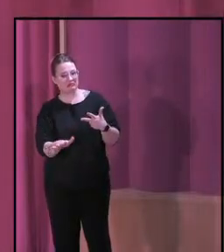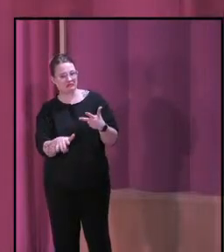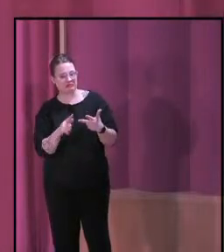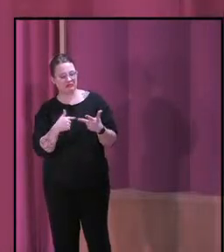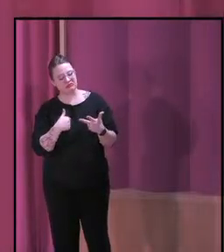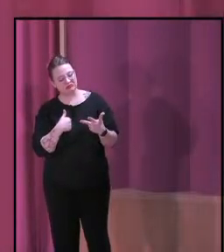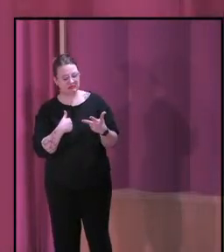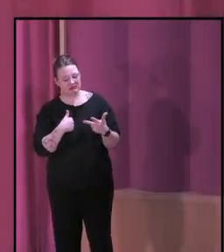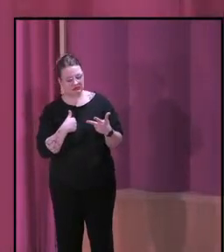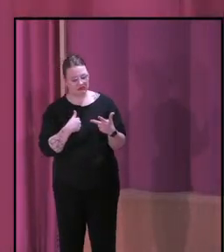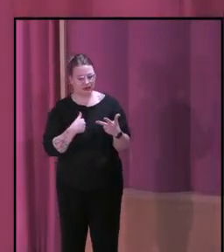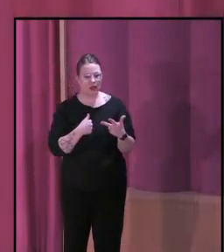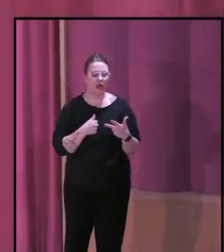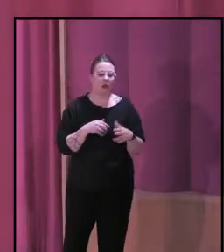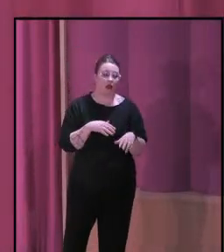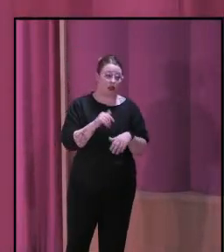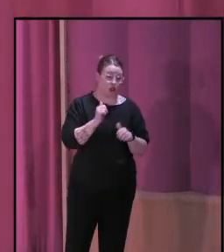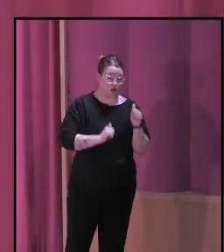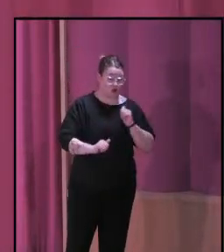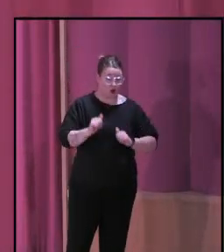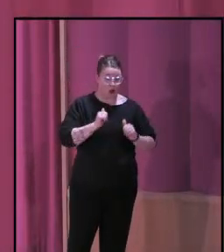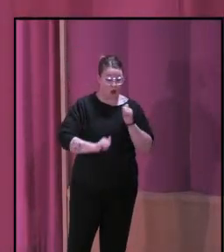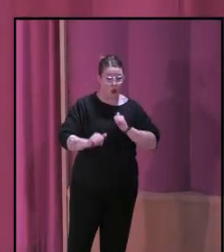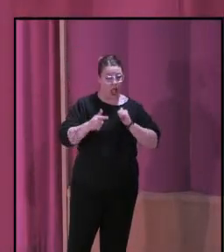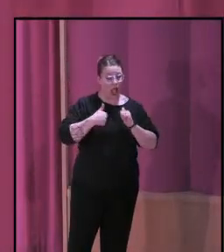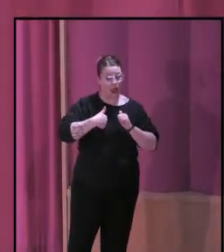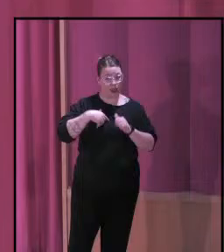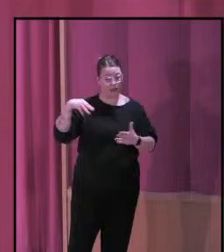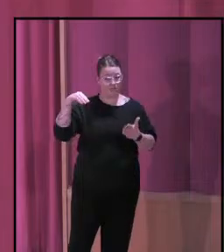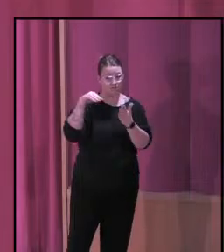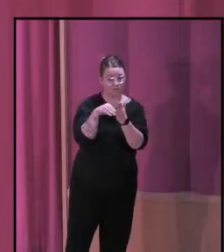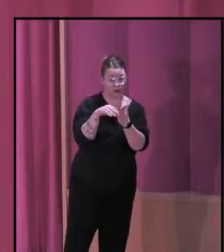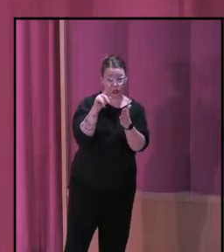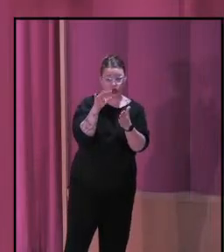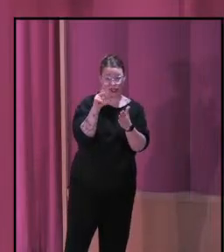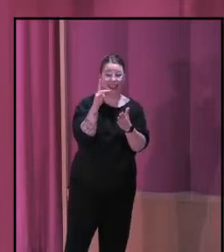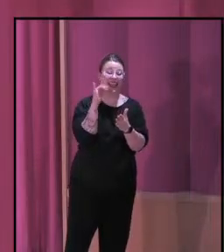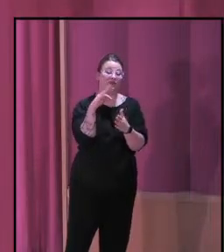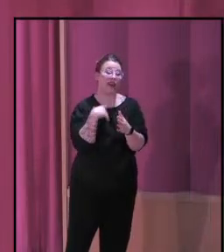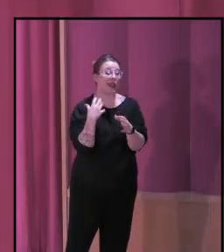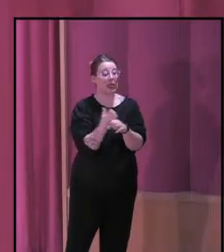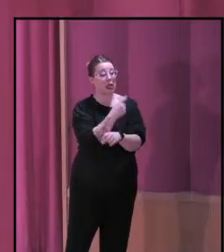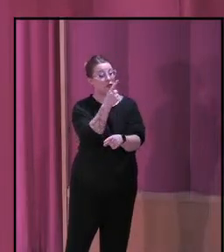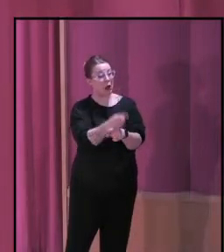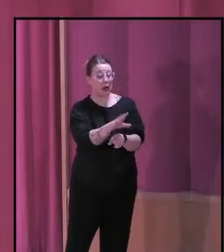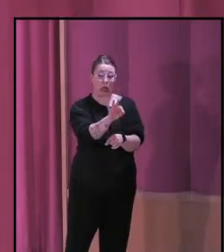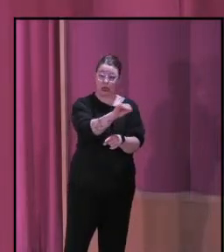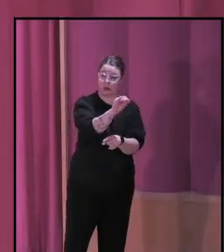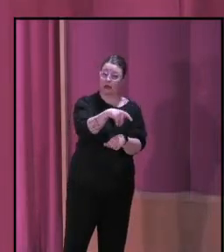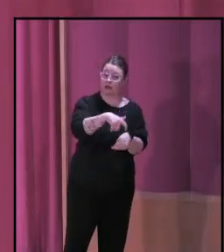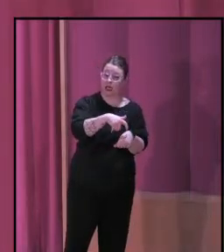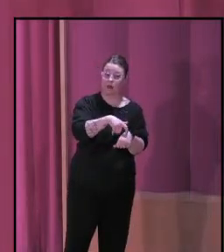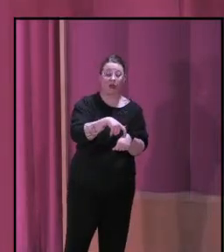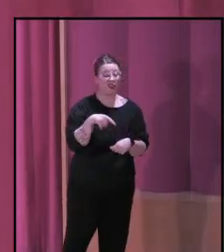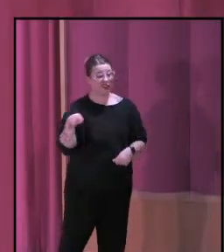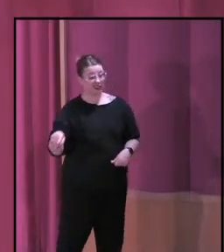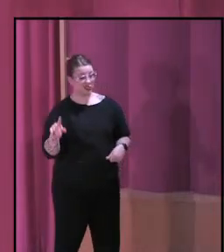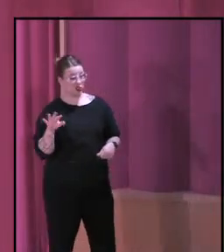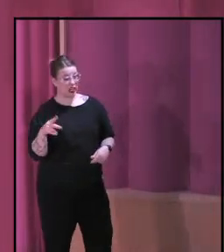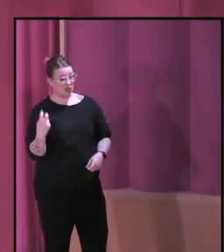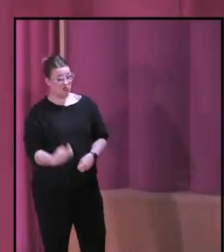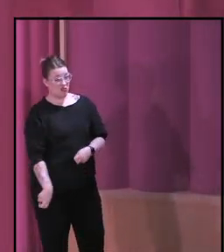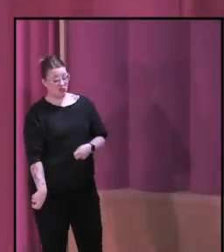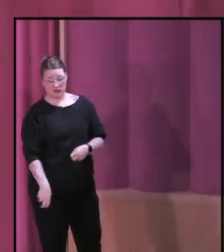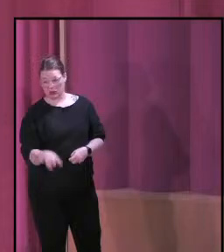put tricks in the show unless they're 90%. I can get them 90% of the time. This one's about 30, 35. I'll try to get it. I'll try